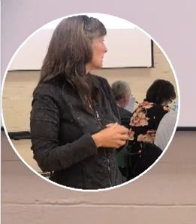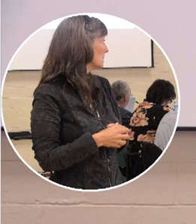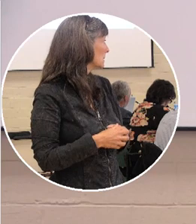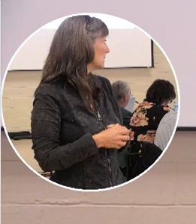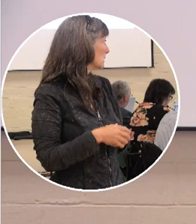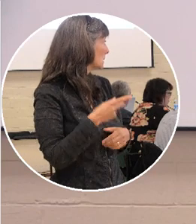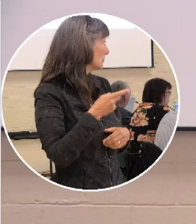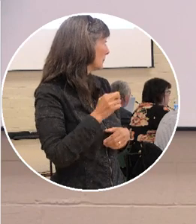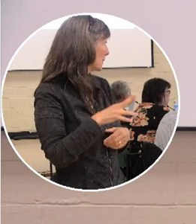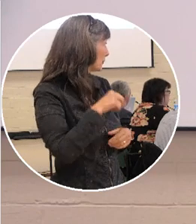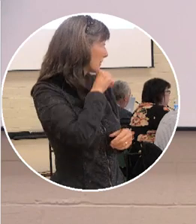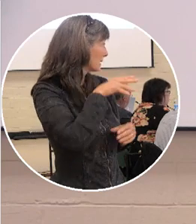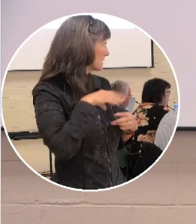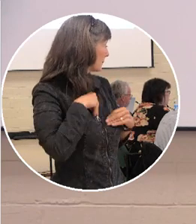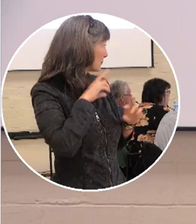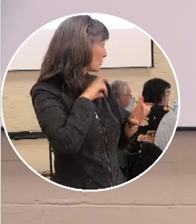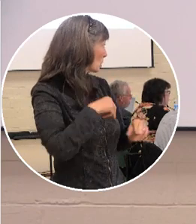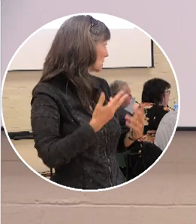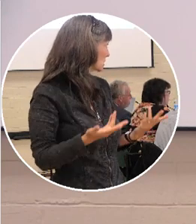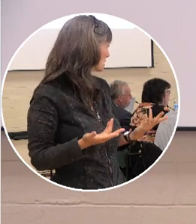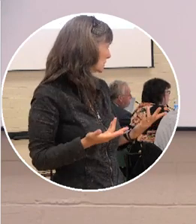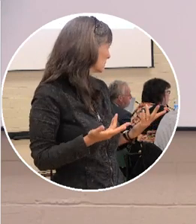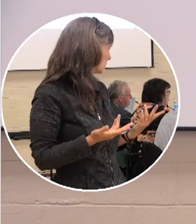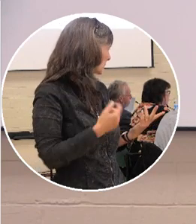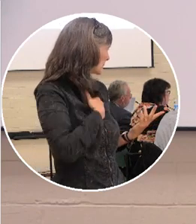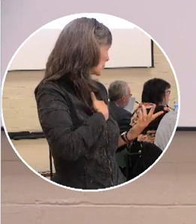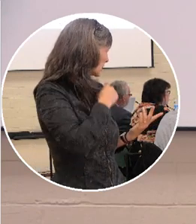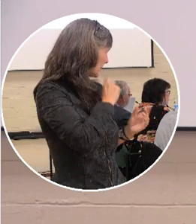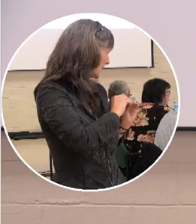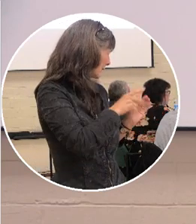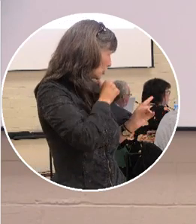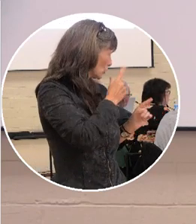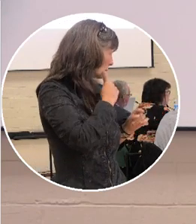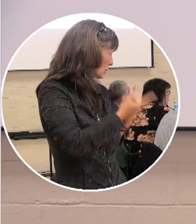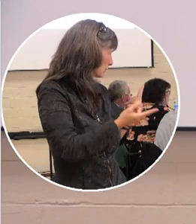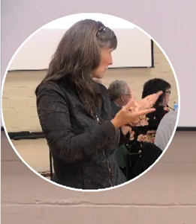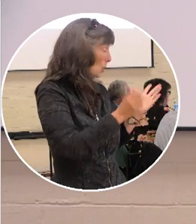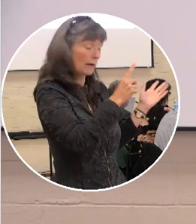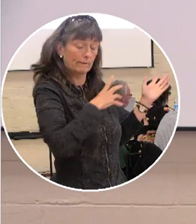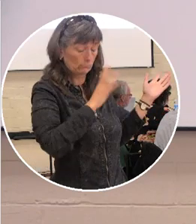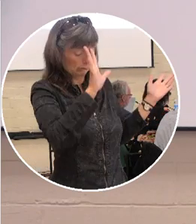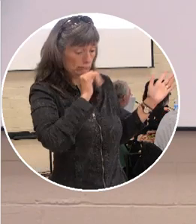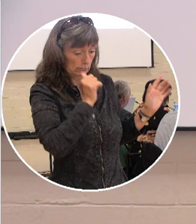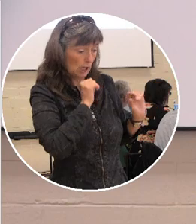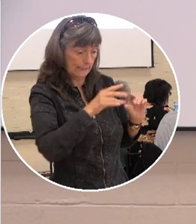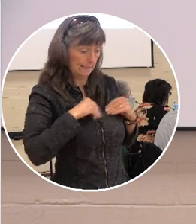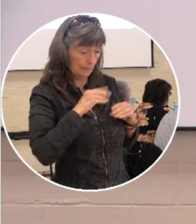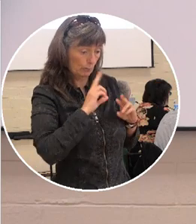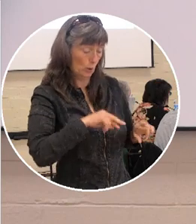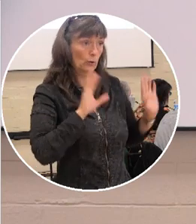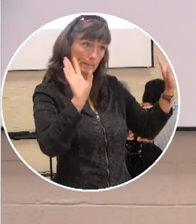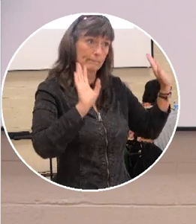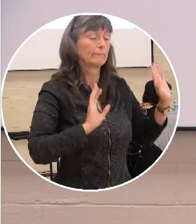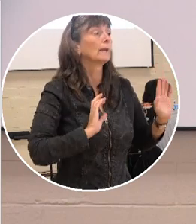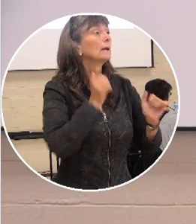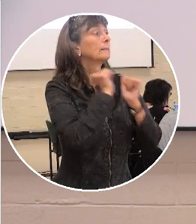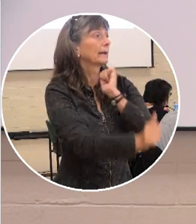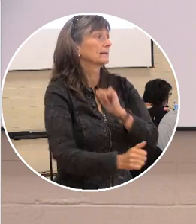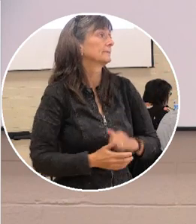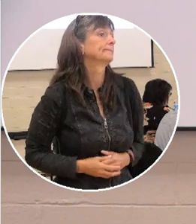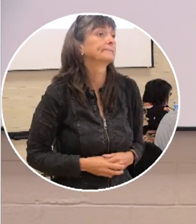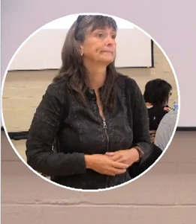Peter's not accepting the report. Sorry, I was just clarifying. Yeah, no. Okay, perfect. Motion carries.